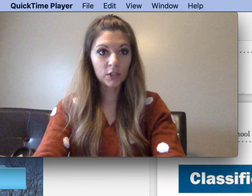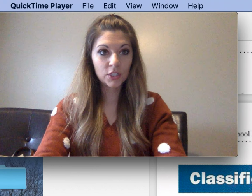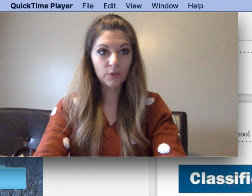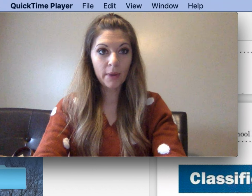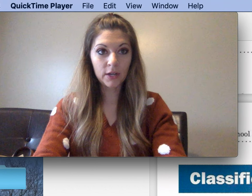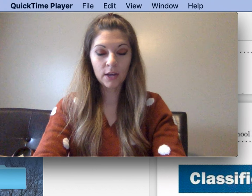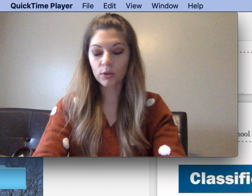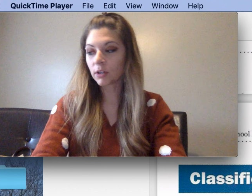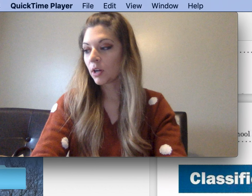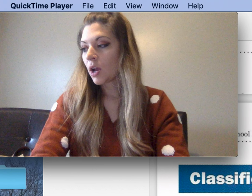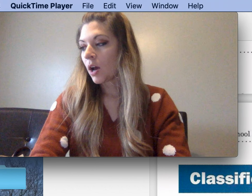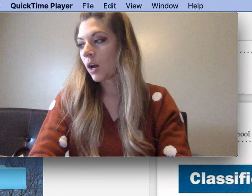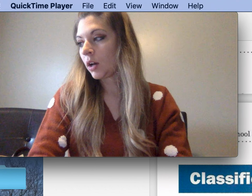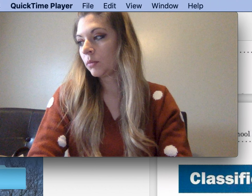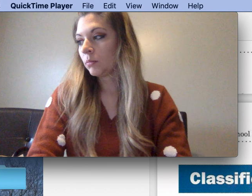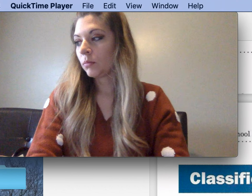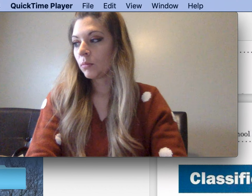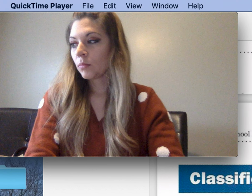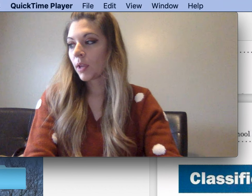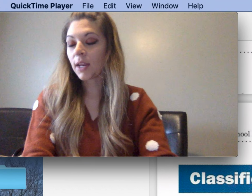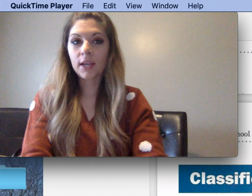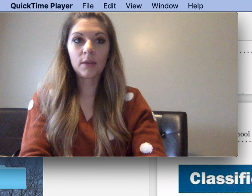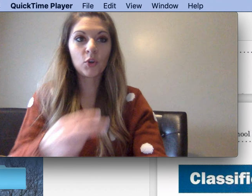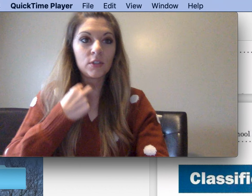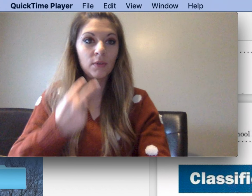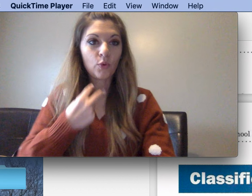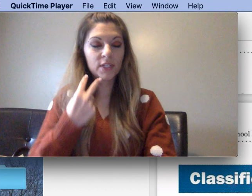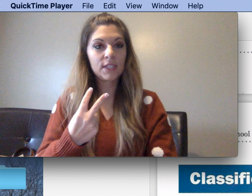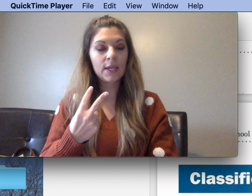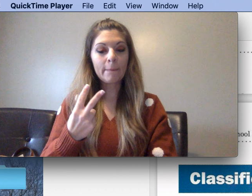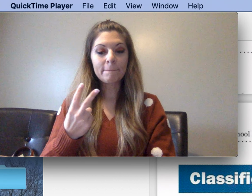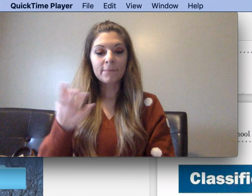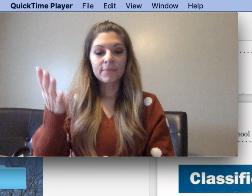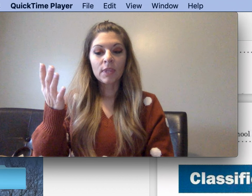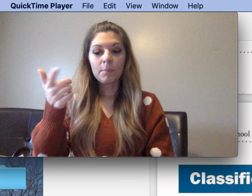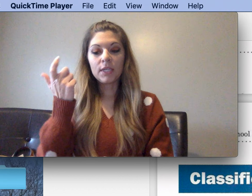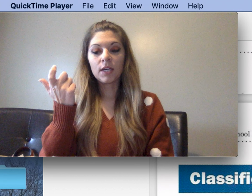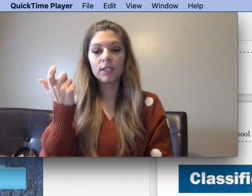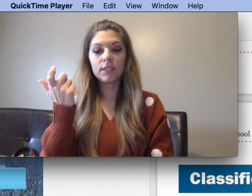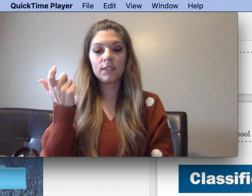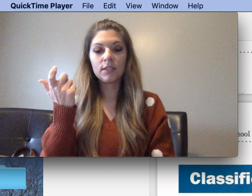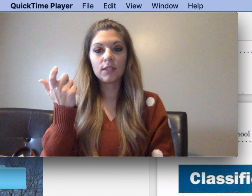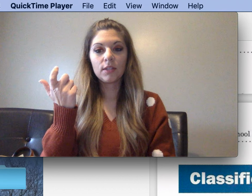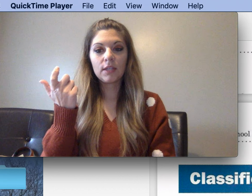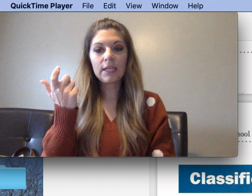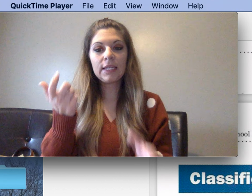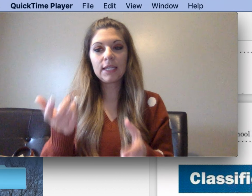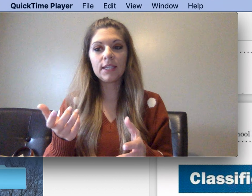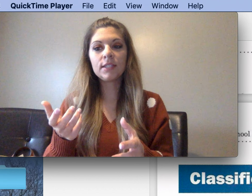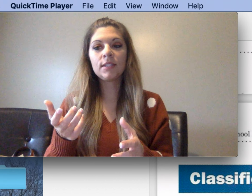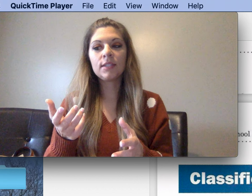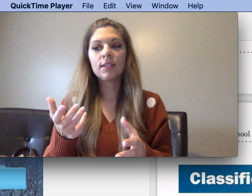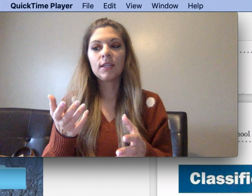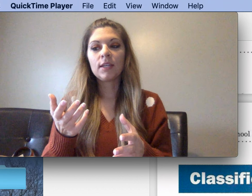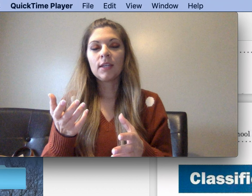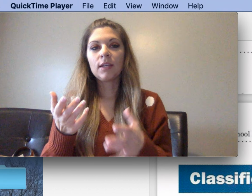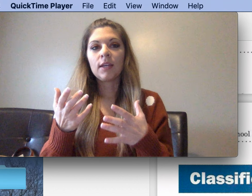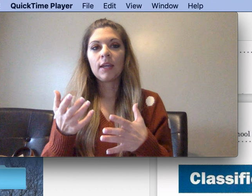to watch this for about an hour. And I am going to be voicing because it